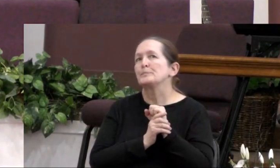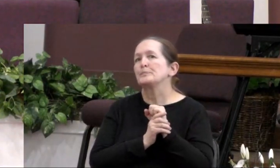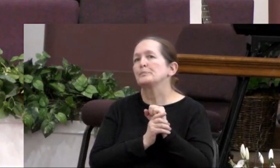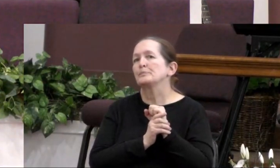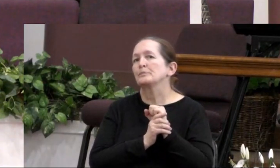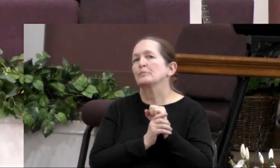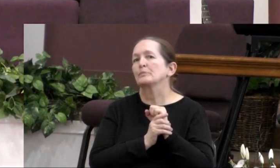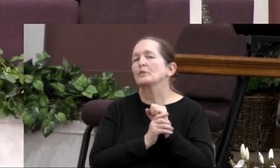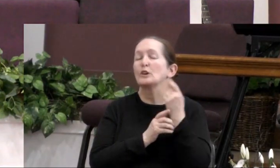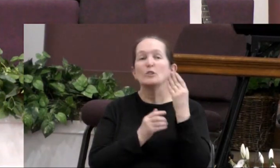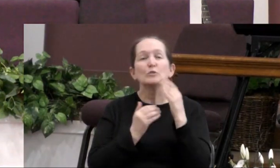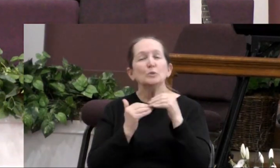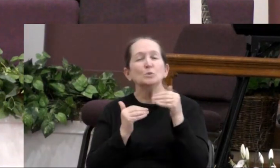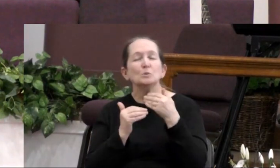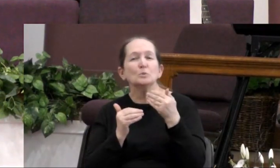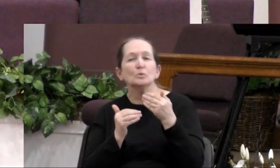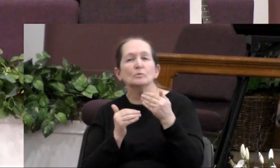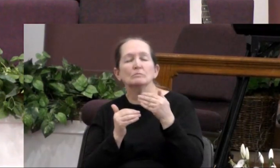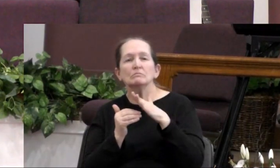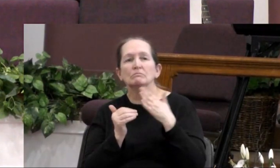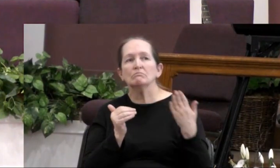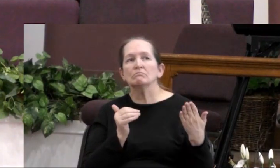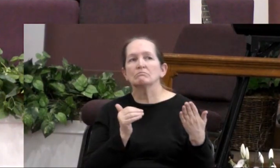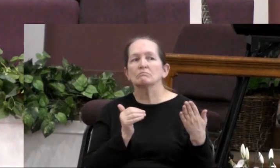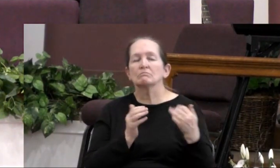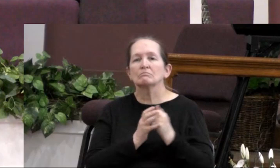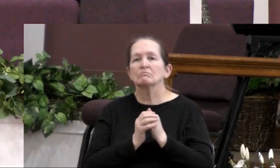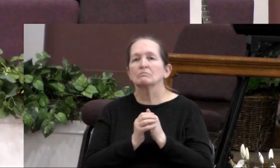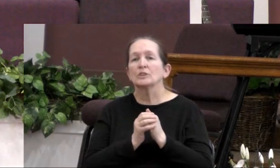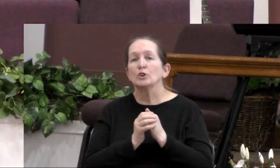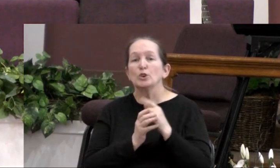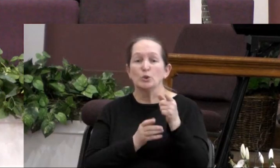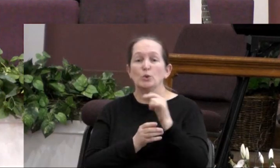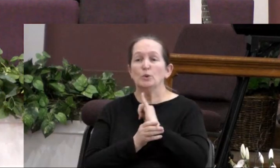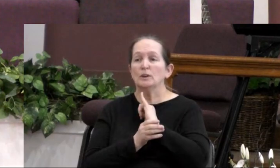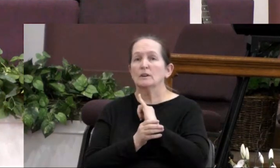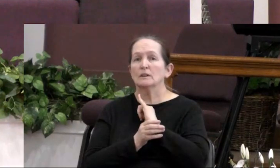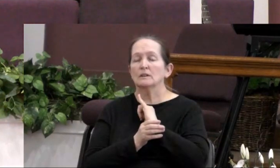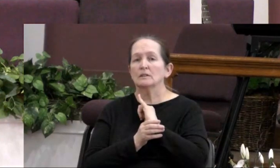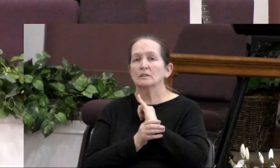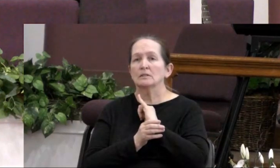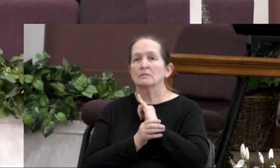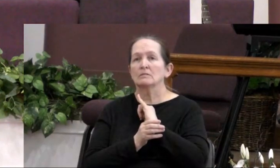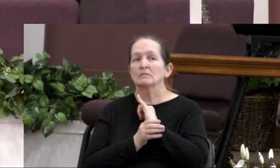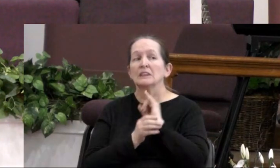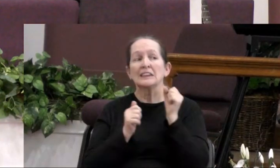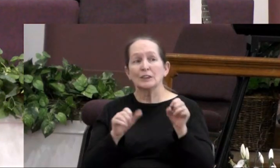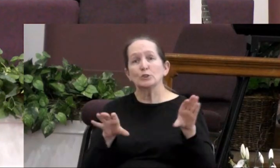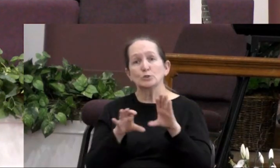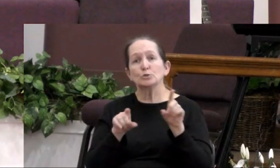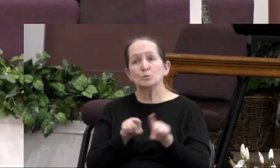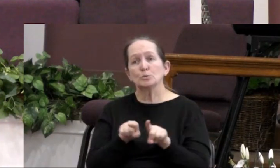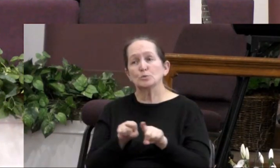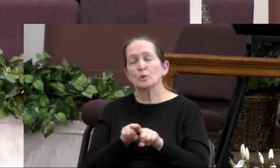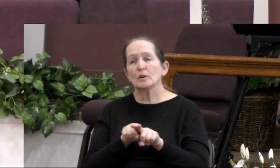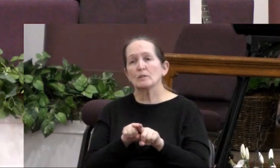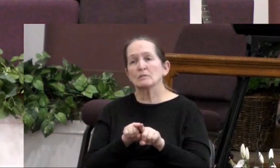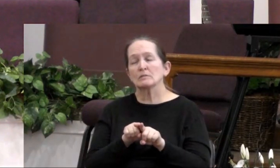There's a couple of simple things that you and I can do as well.